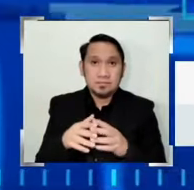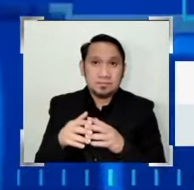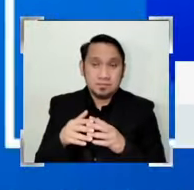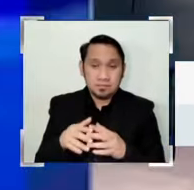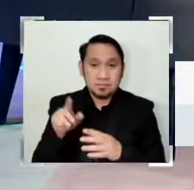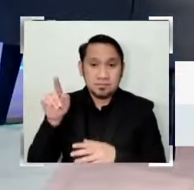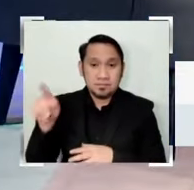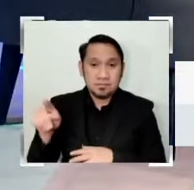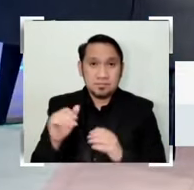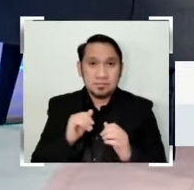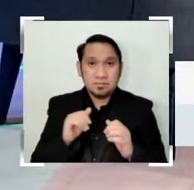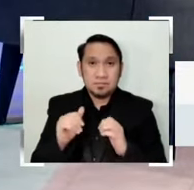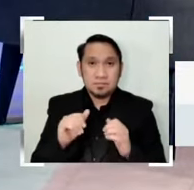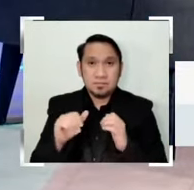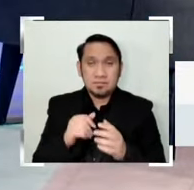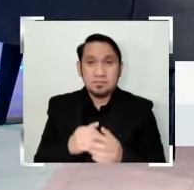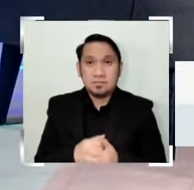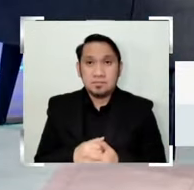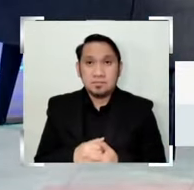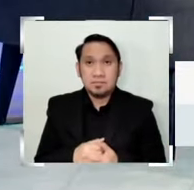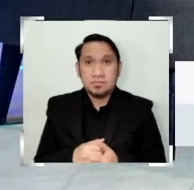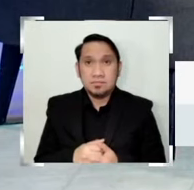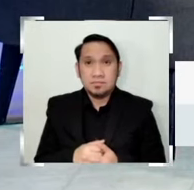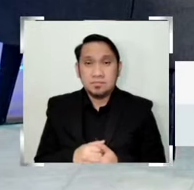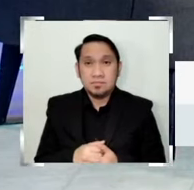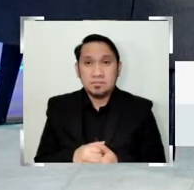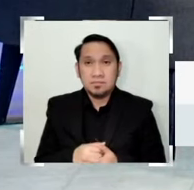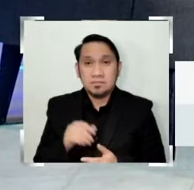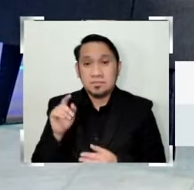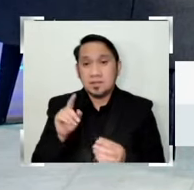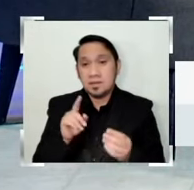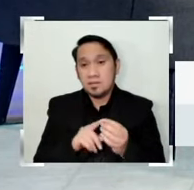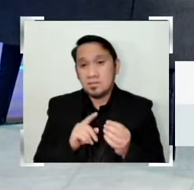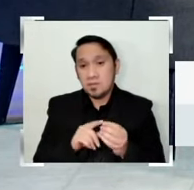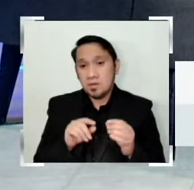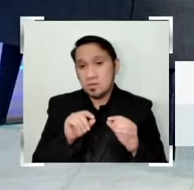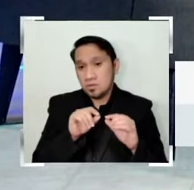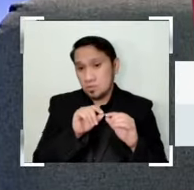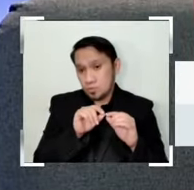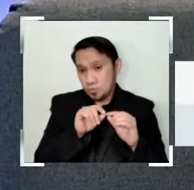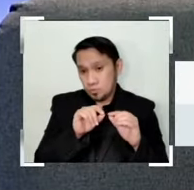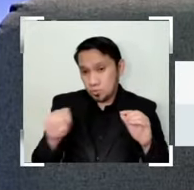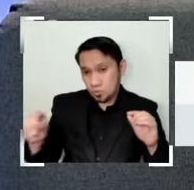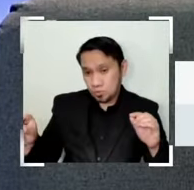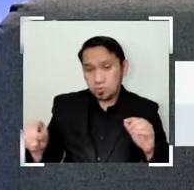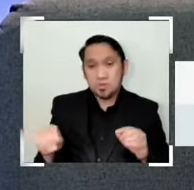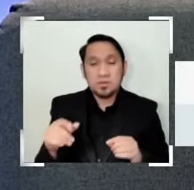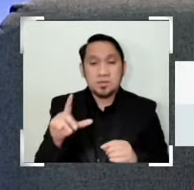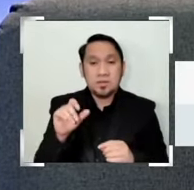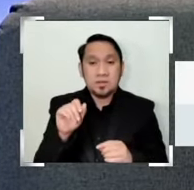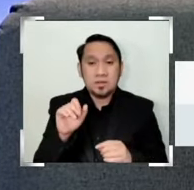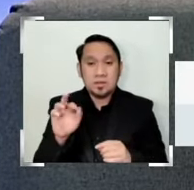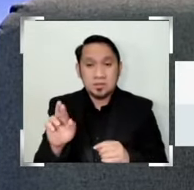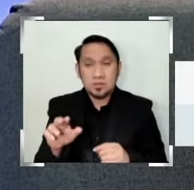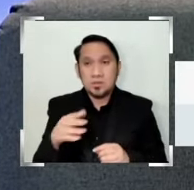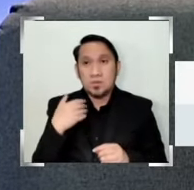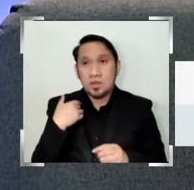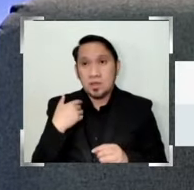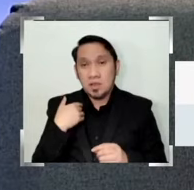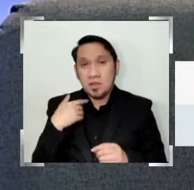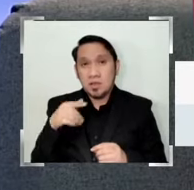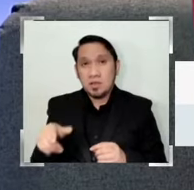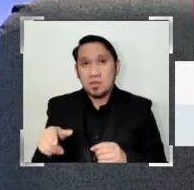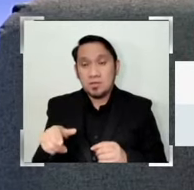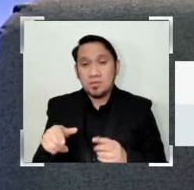dito. Recently, there was a laser pointing incident by China. And we, of course, we have the Mutual Defense Treaty, which states that the